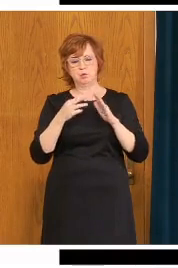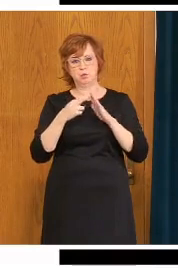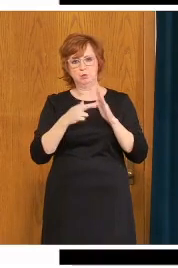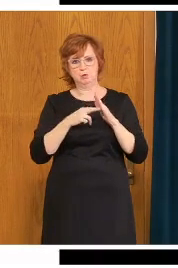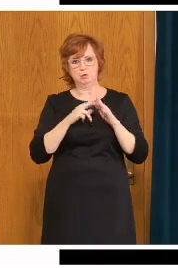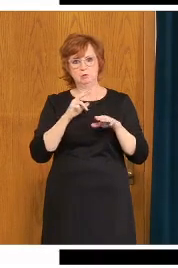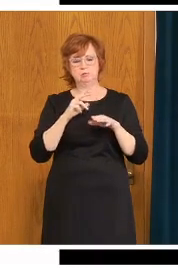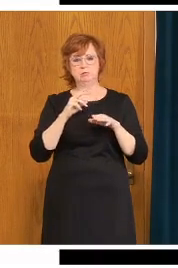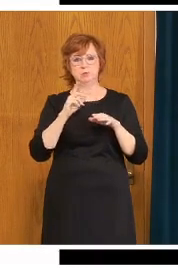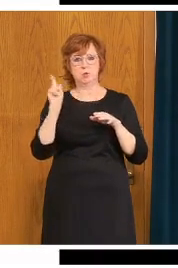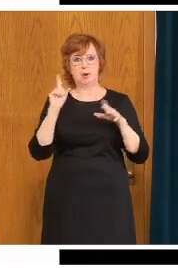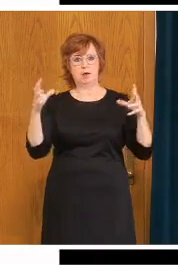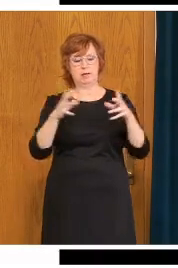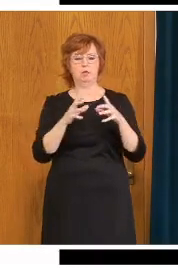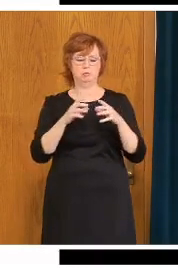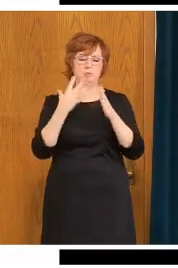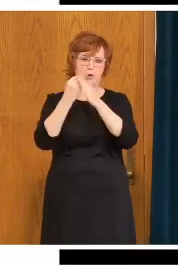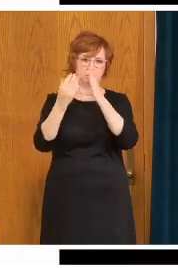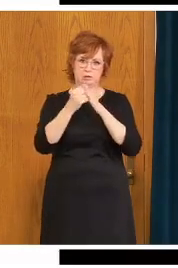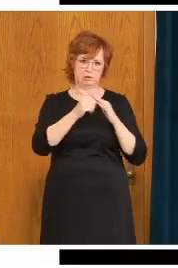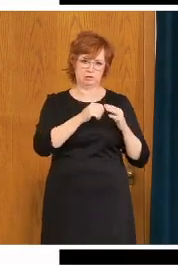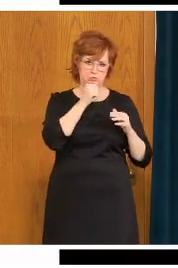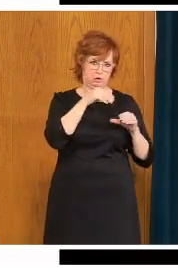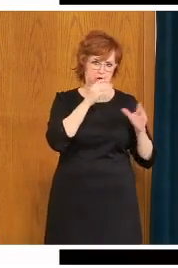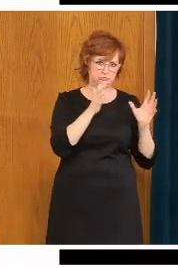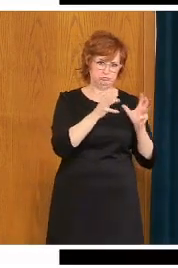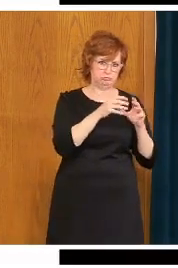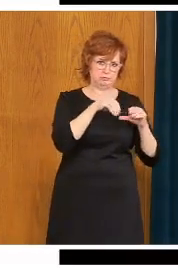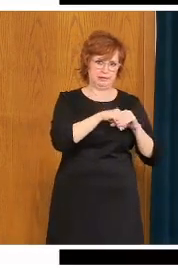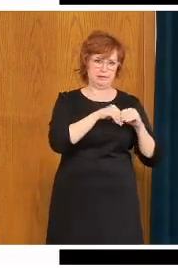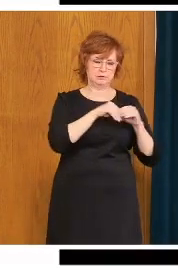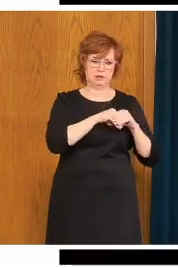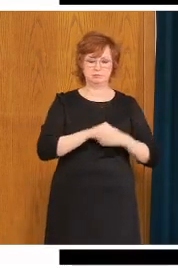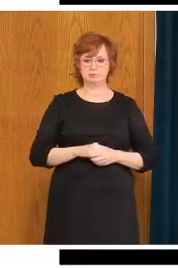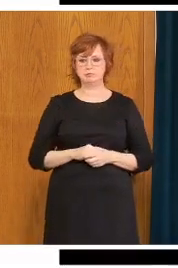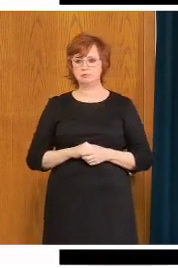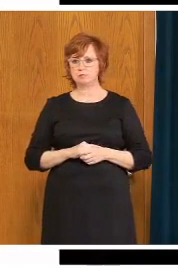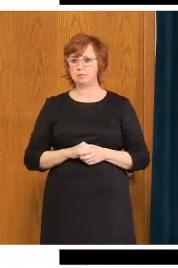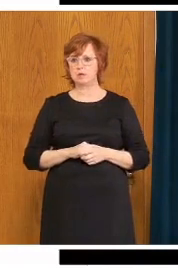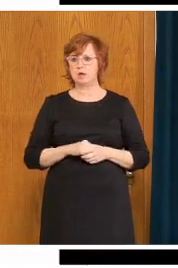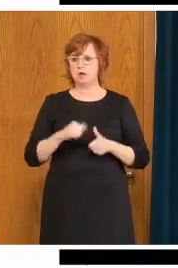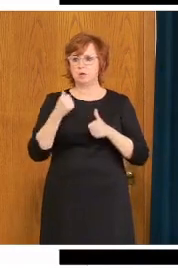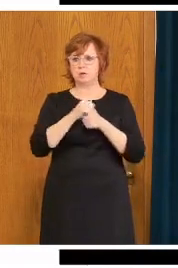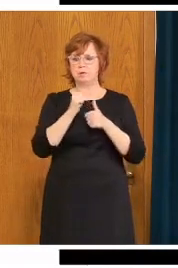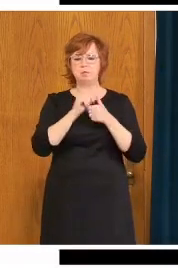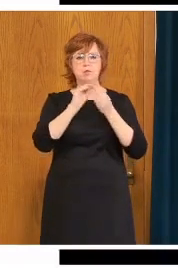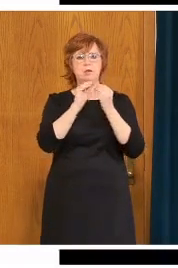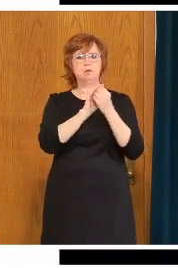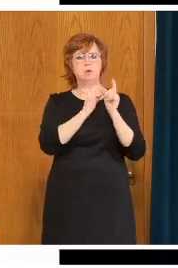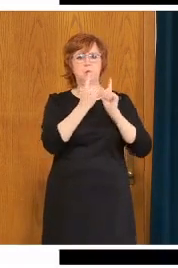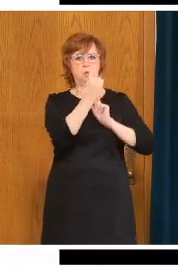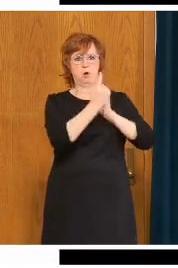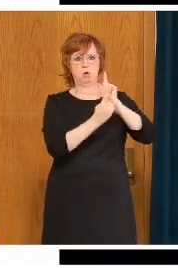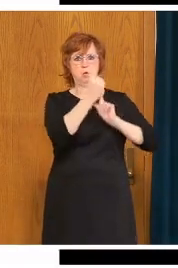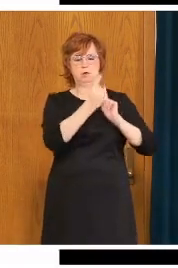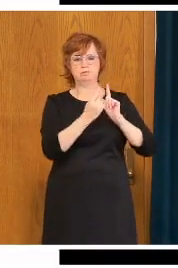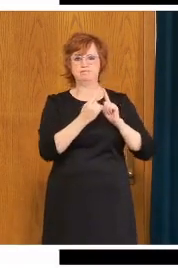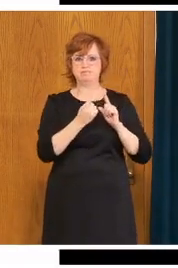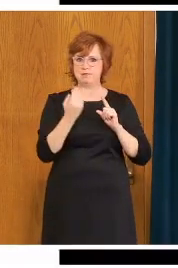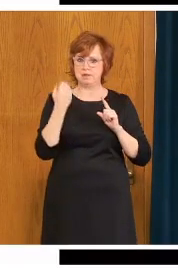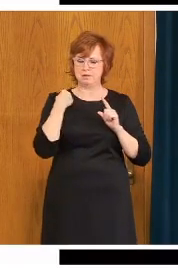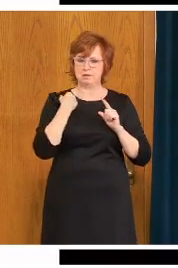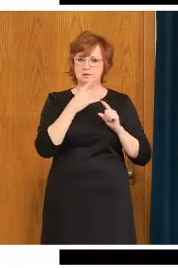rate, it was high over the fall, over 1, which means that there's exponential growth. There's a bit of a dip